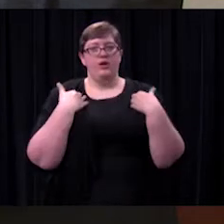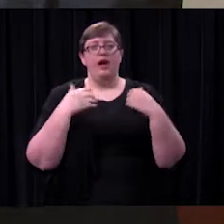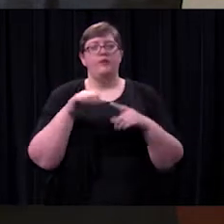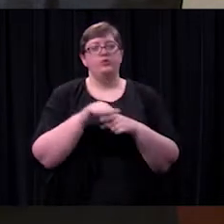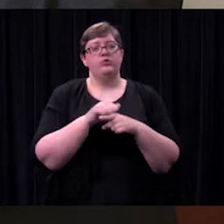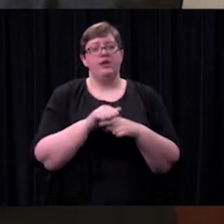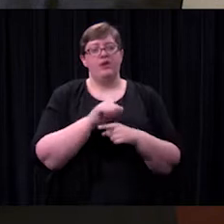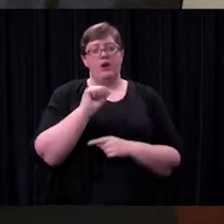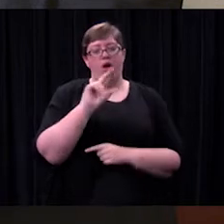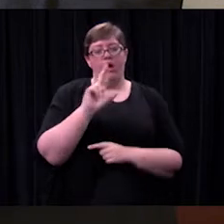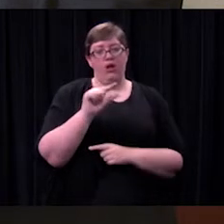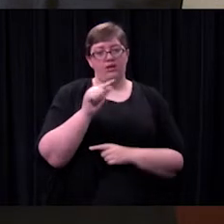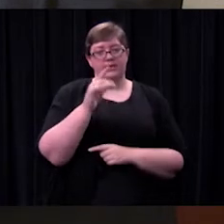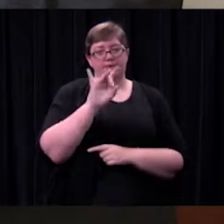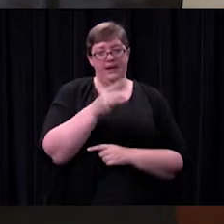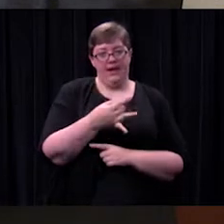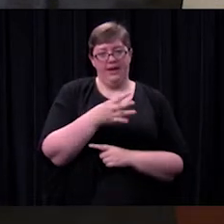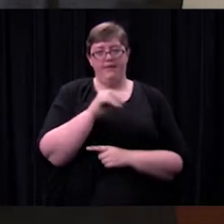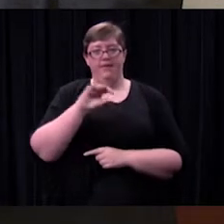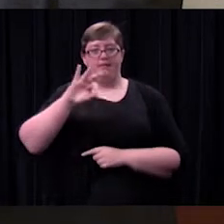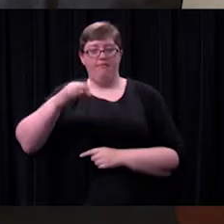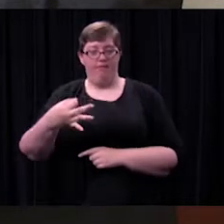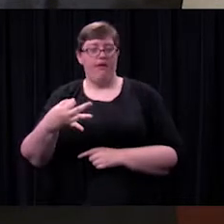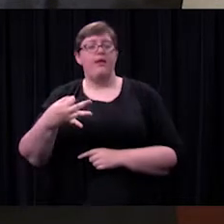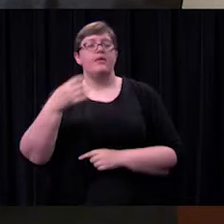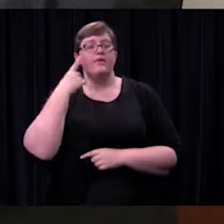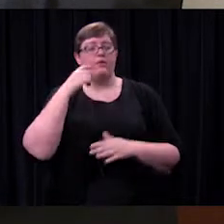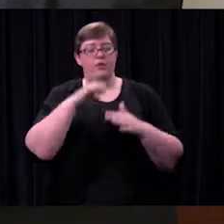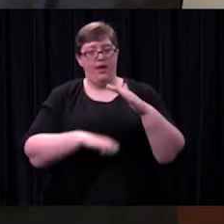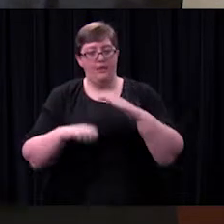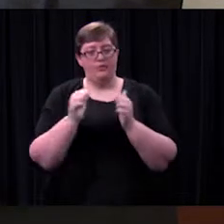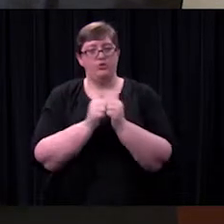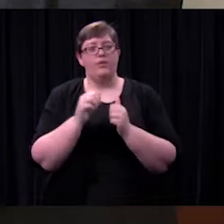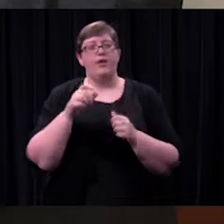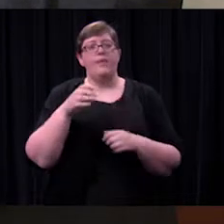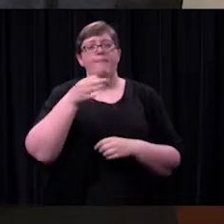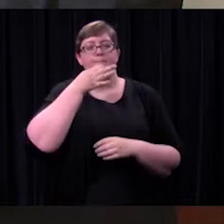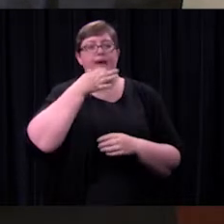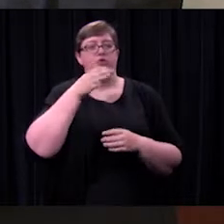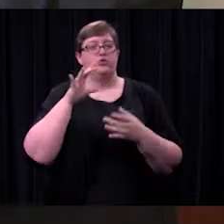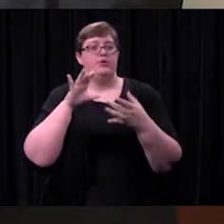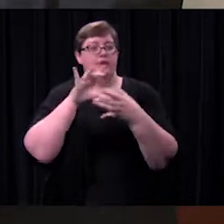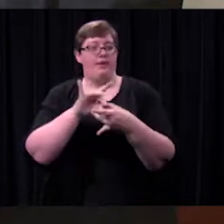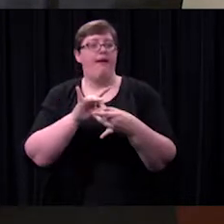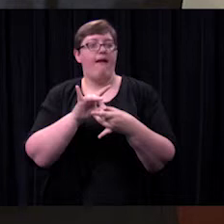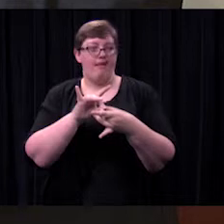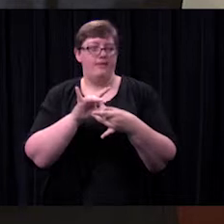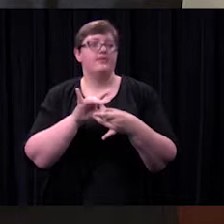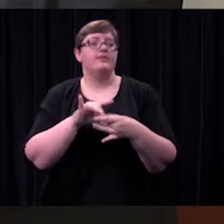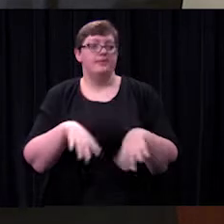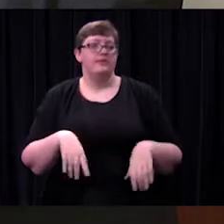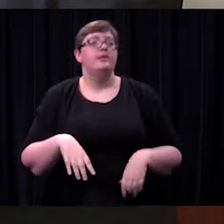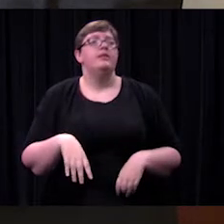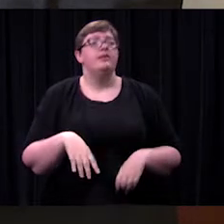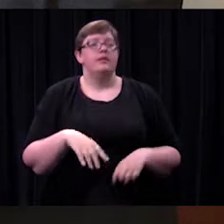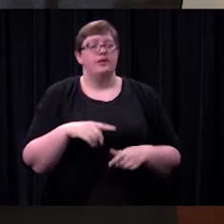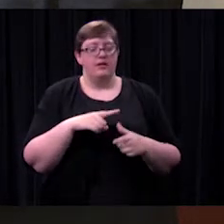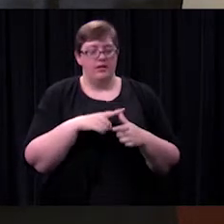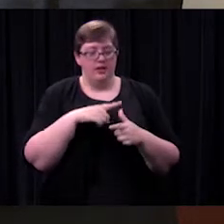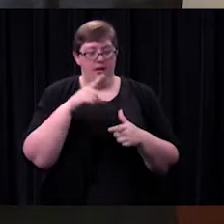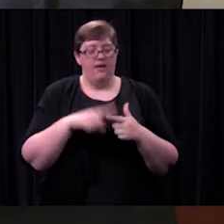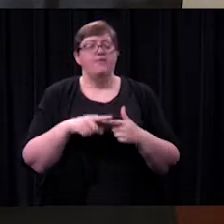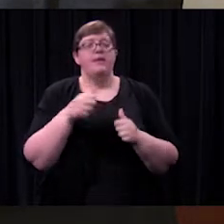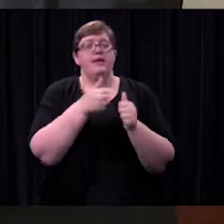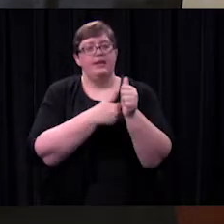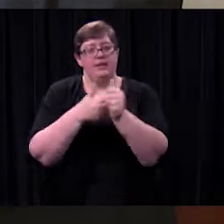9th for elementary with Mastery Connect. And then each of those groups has a half day of training within their buildings with